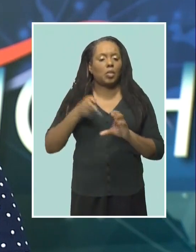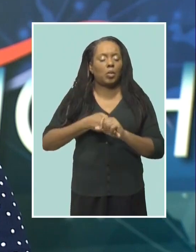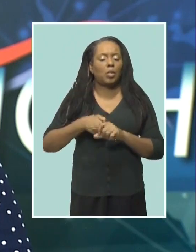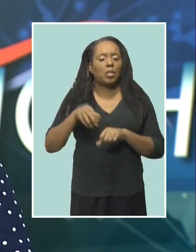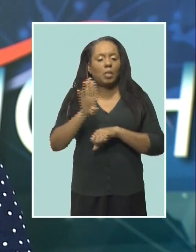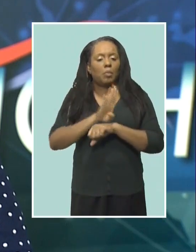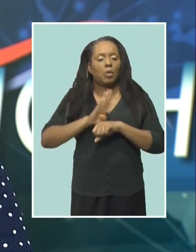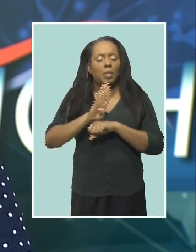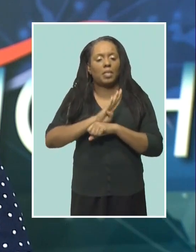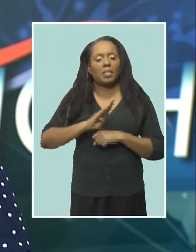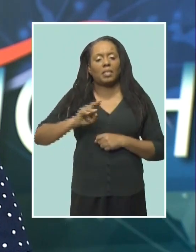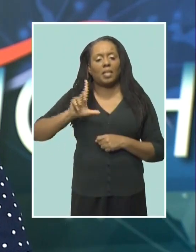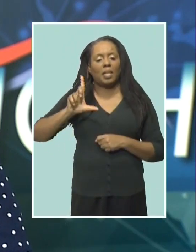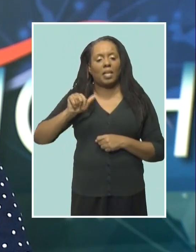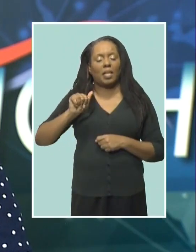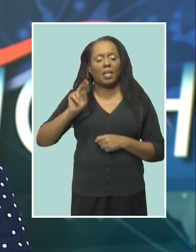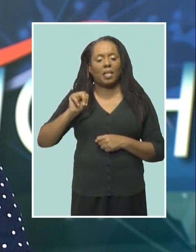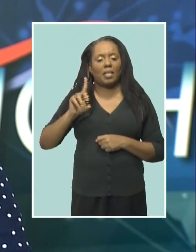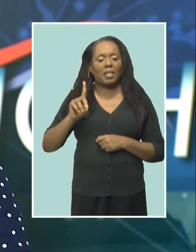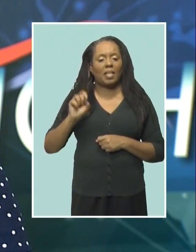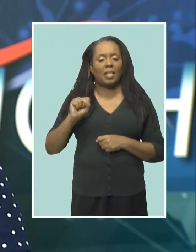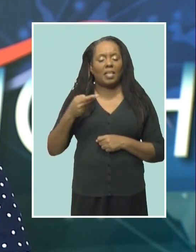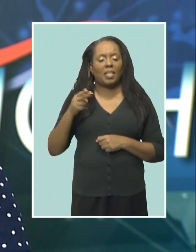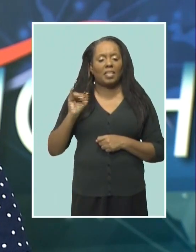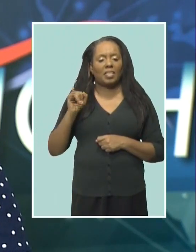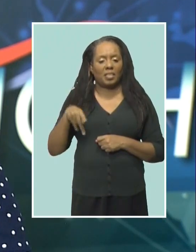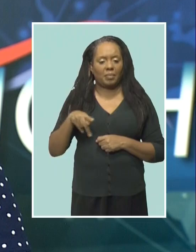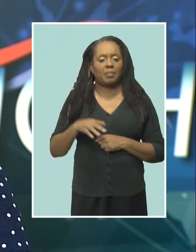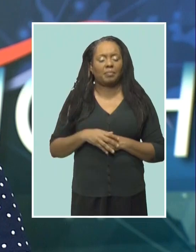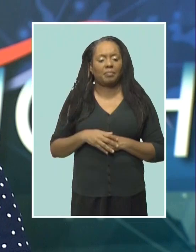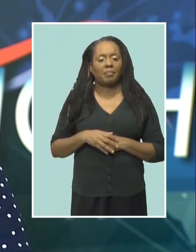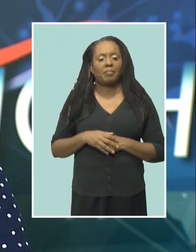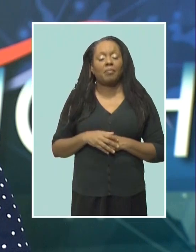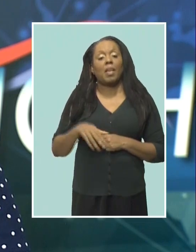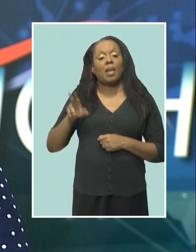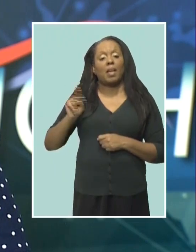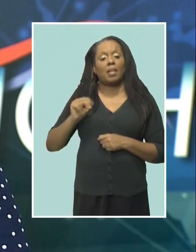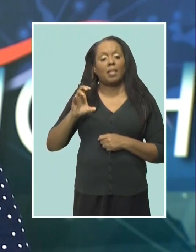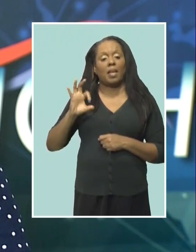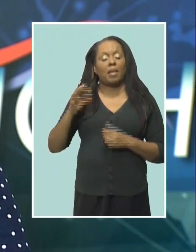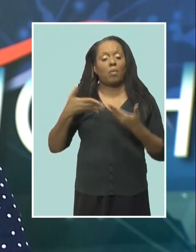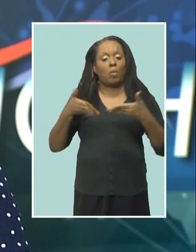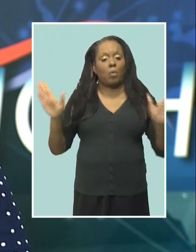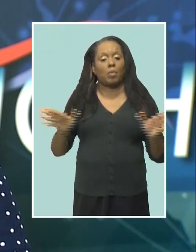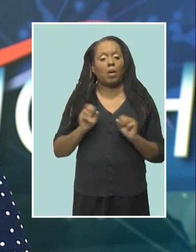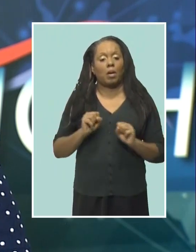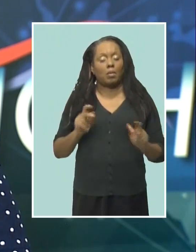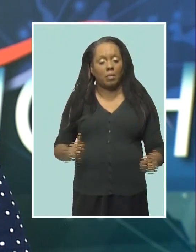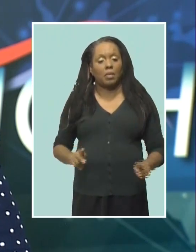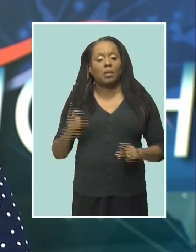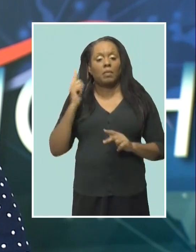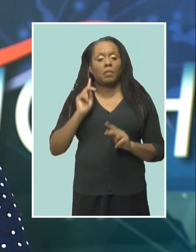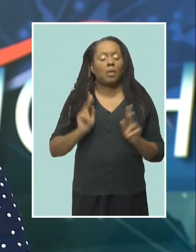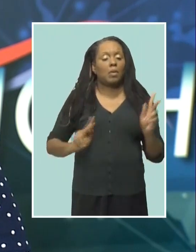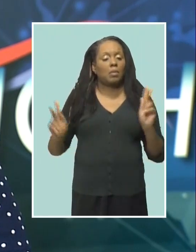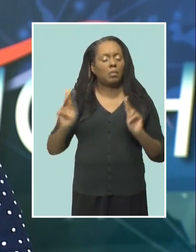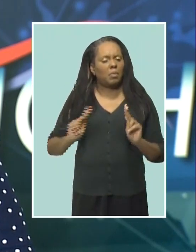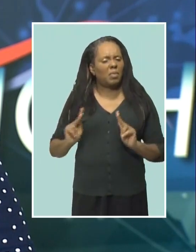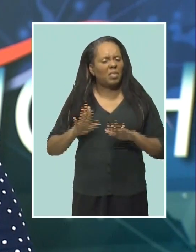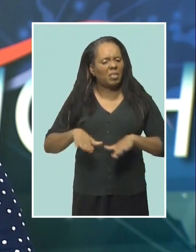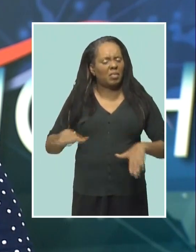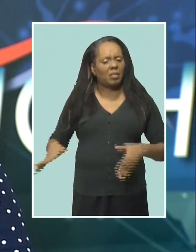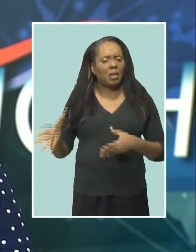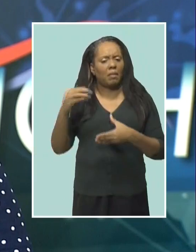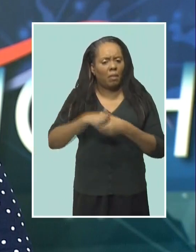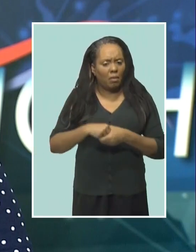Landship. The National Cultural Foundation has opened up the opportunity for those in that age group to take part in the cultural movement.